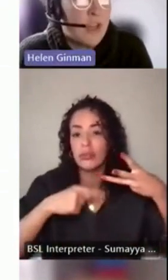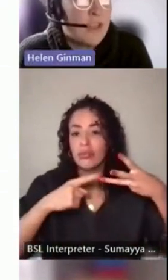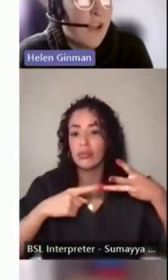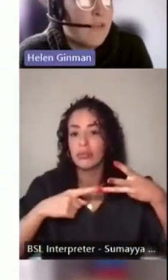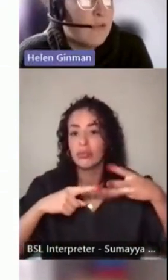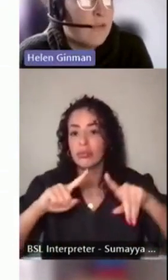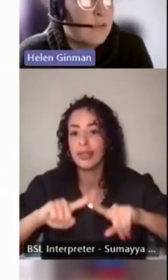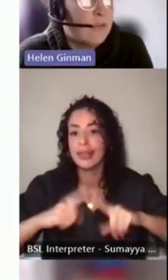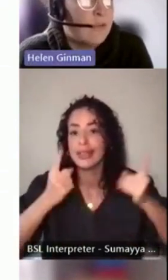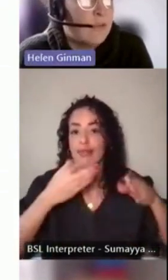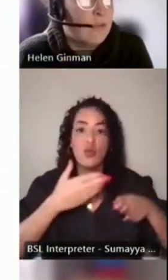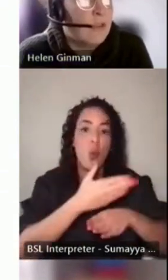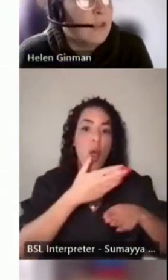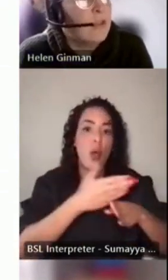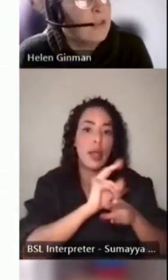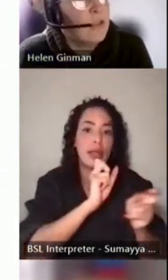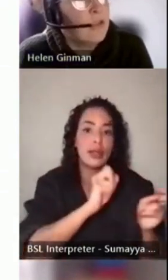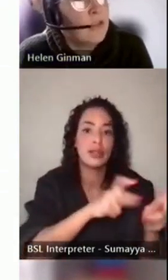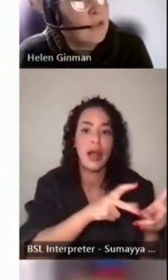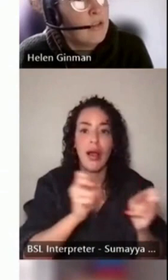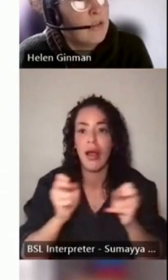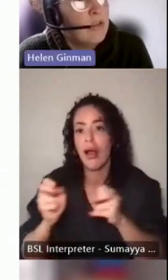different working styles,